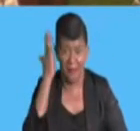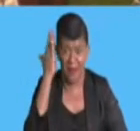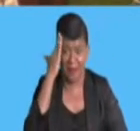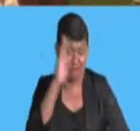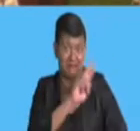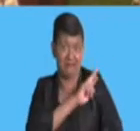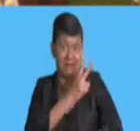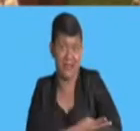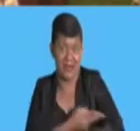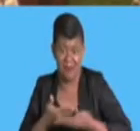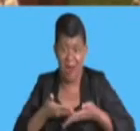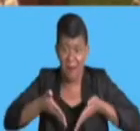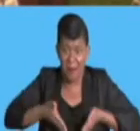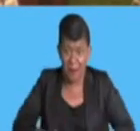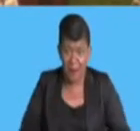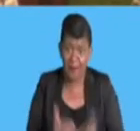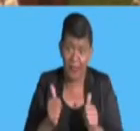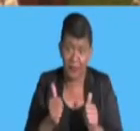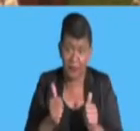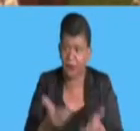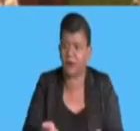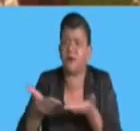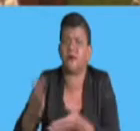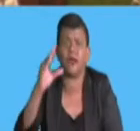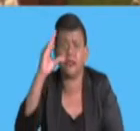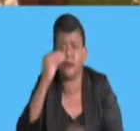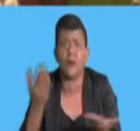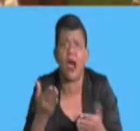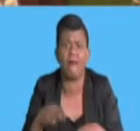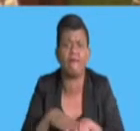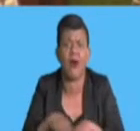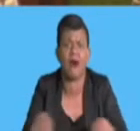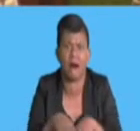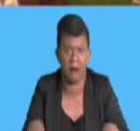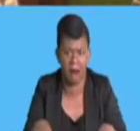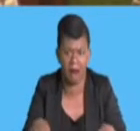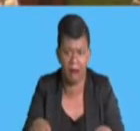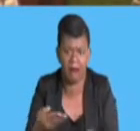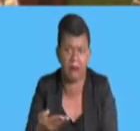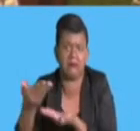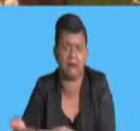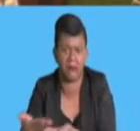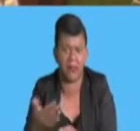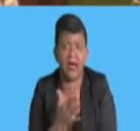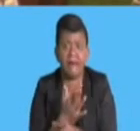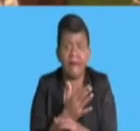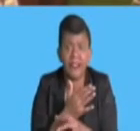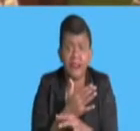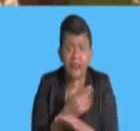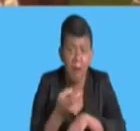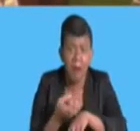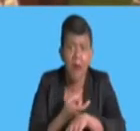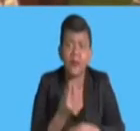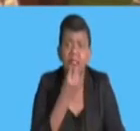told that all is okay. Families forced to eat fish bones for dinner, but we're all told everything is okay. Mr.